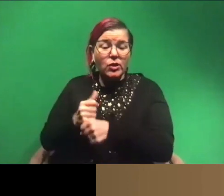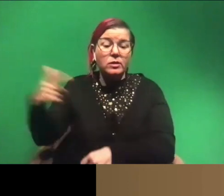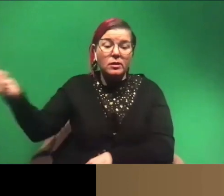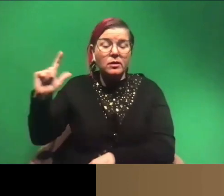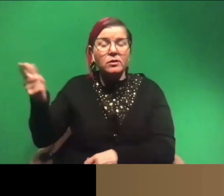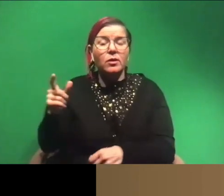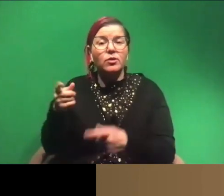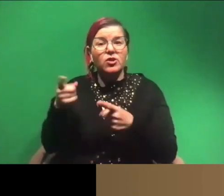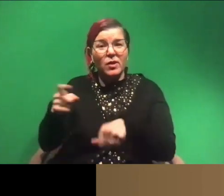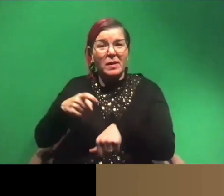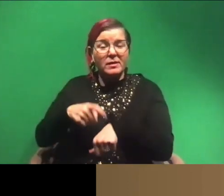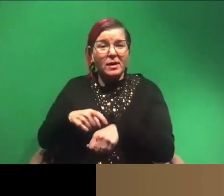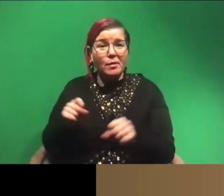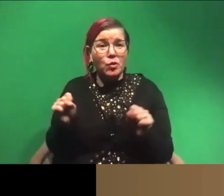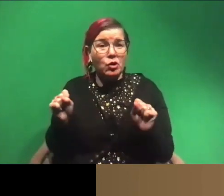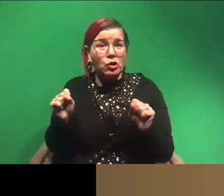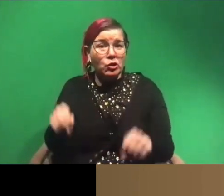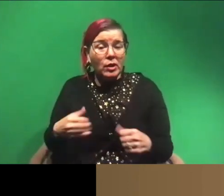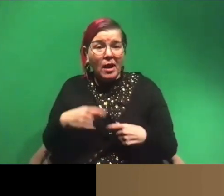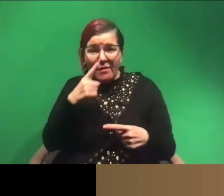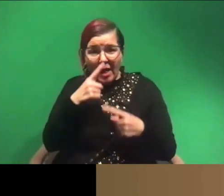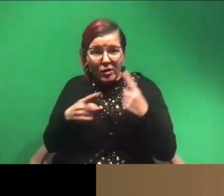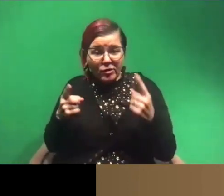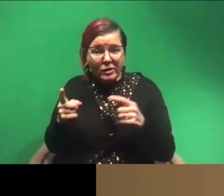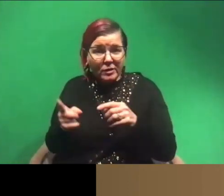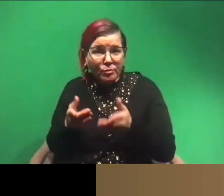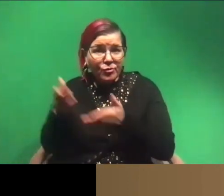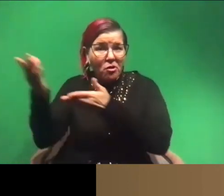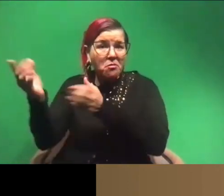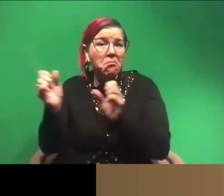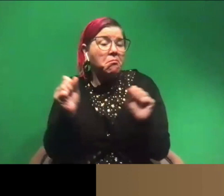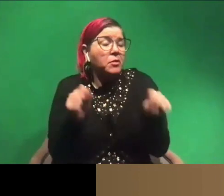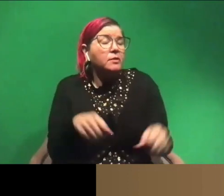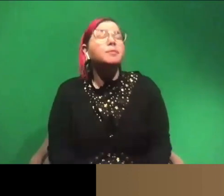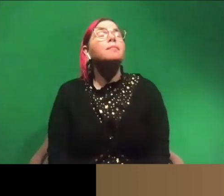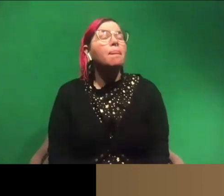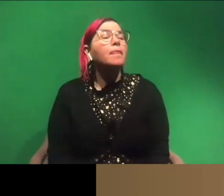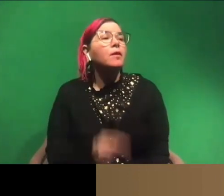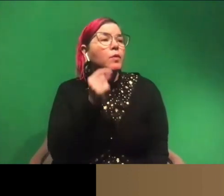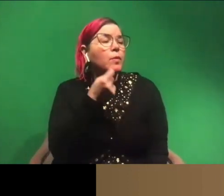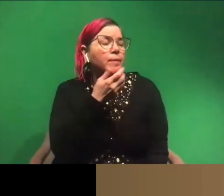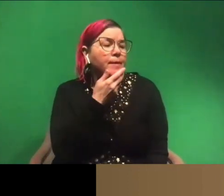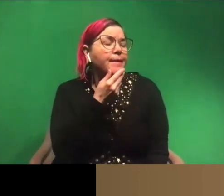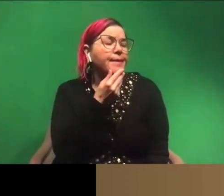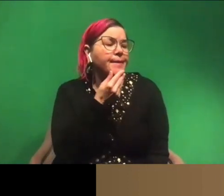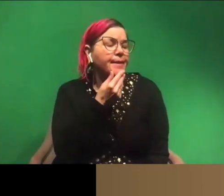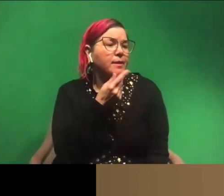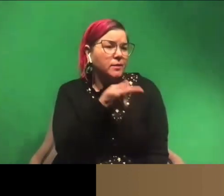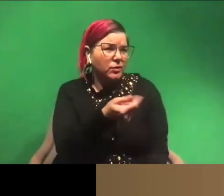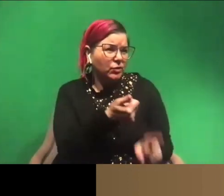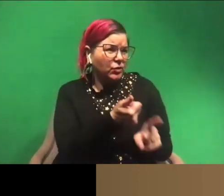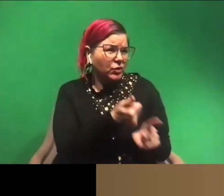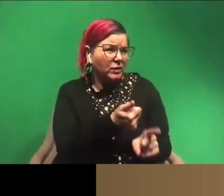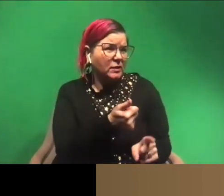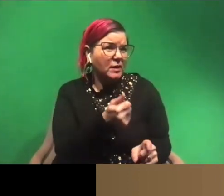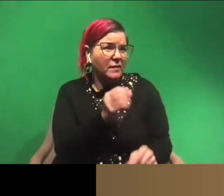there could be something that someone was allergic to that got brought up. Cool. Let's see. Have you ever done any